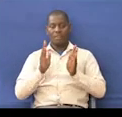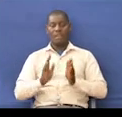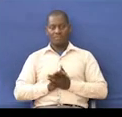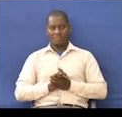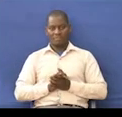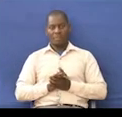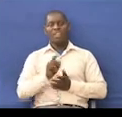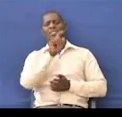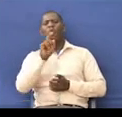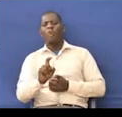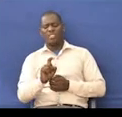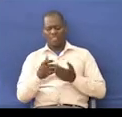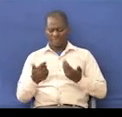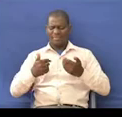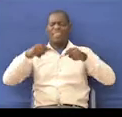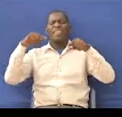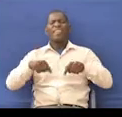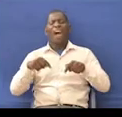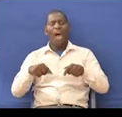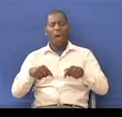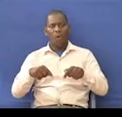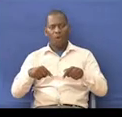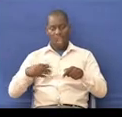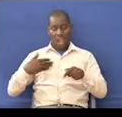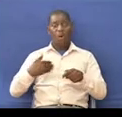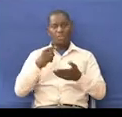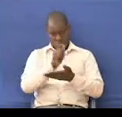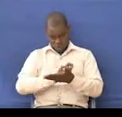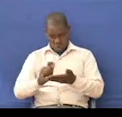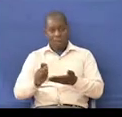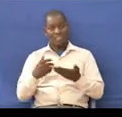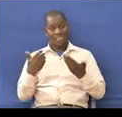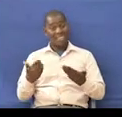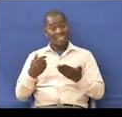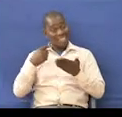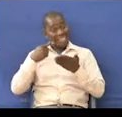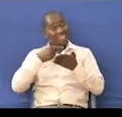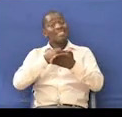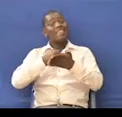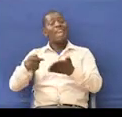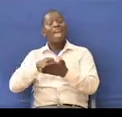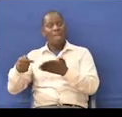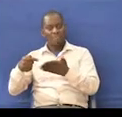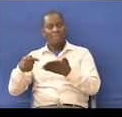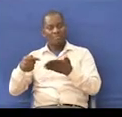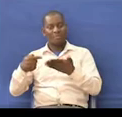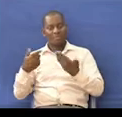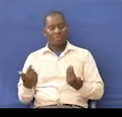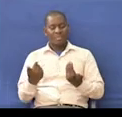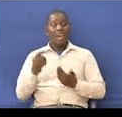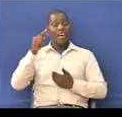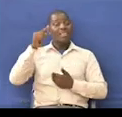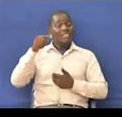The main question of us here now is to note what is the name. What is the name which is